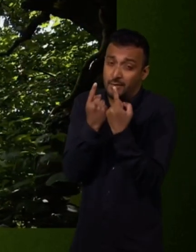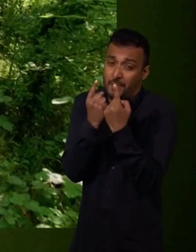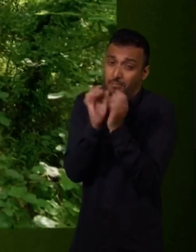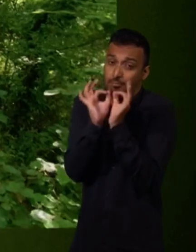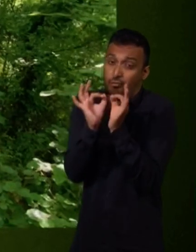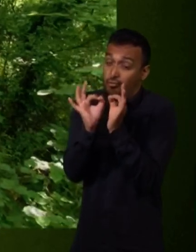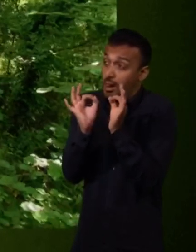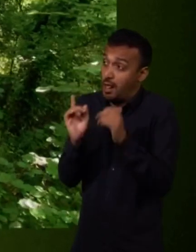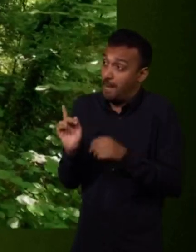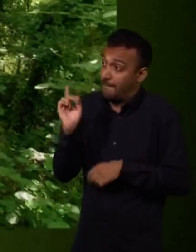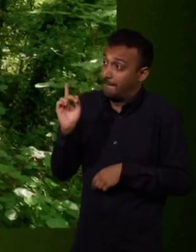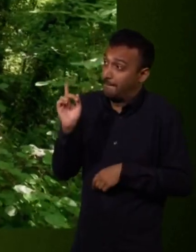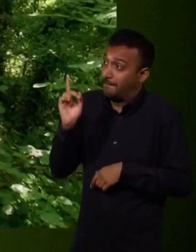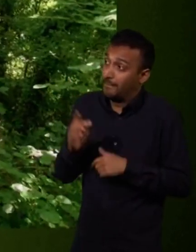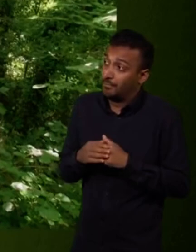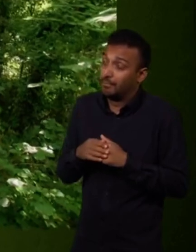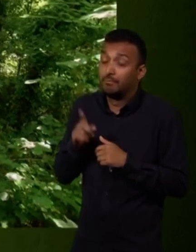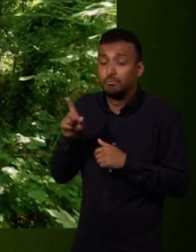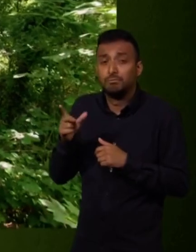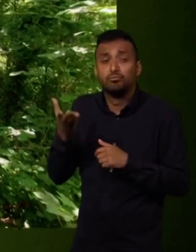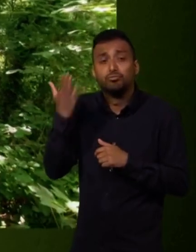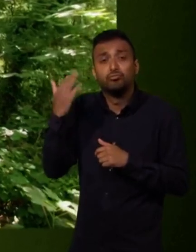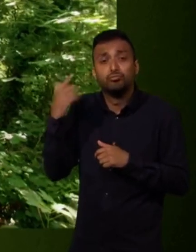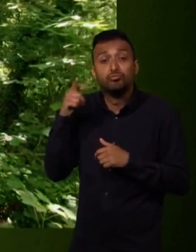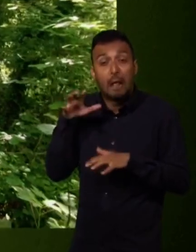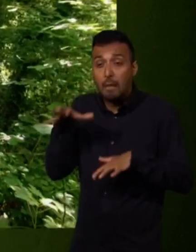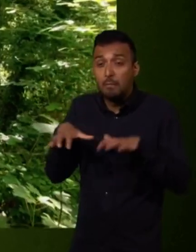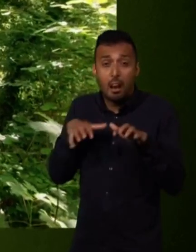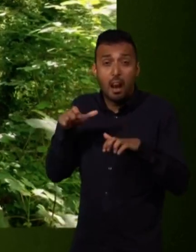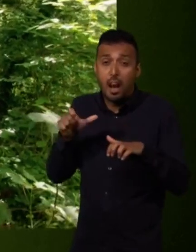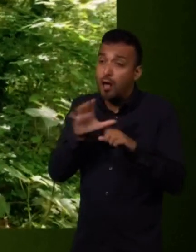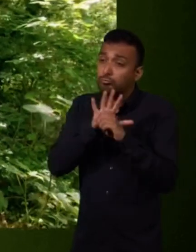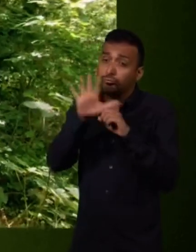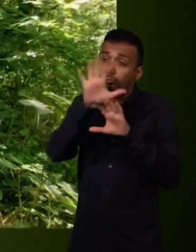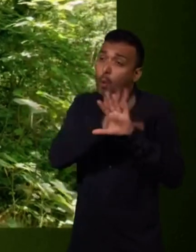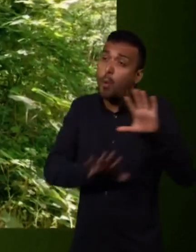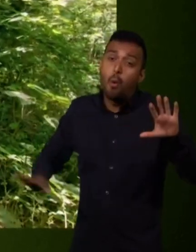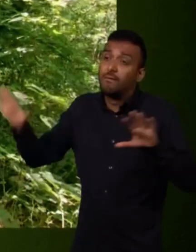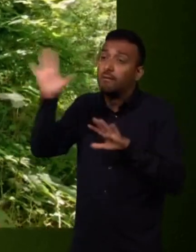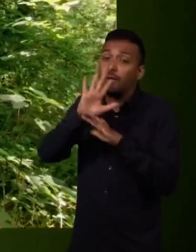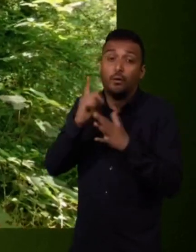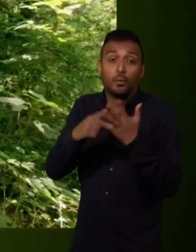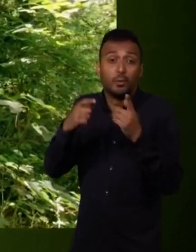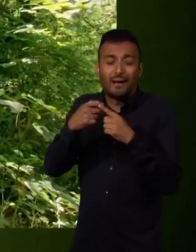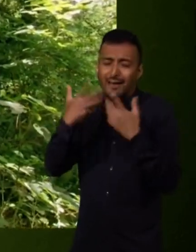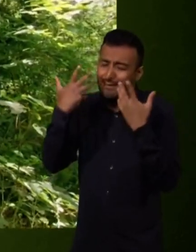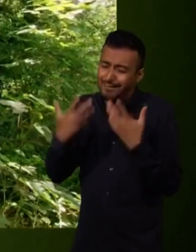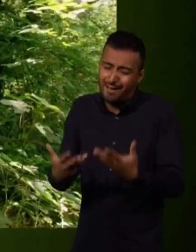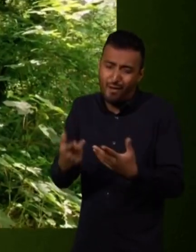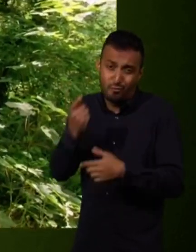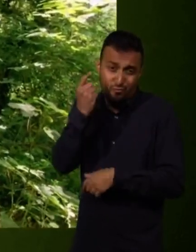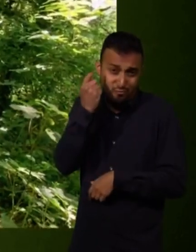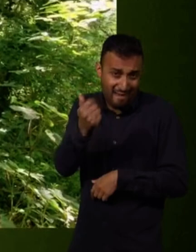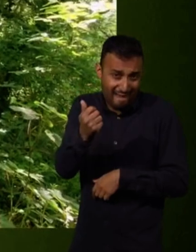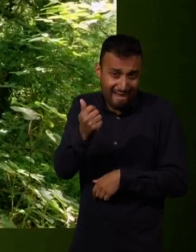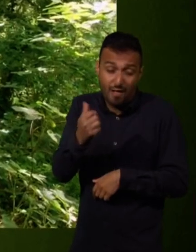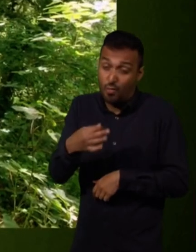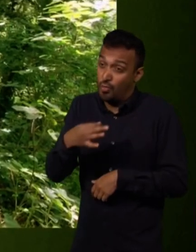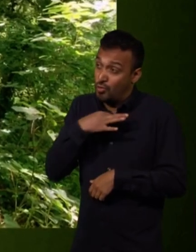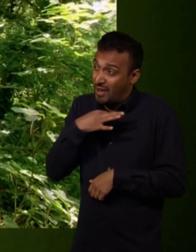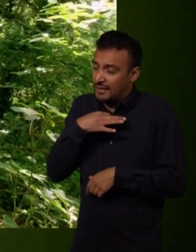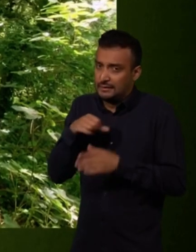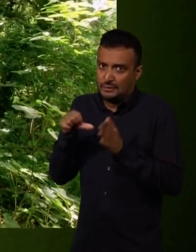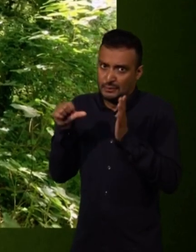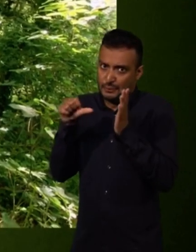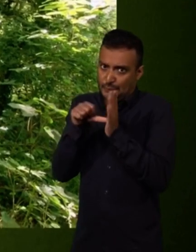These animals were once common and widespread throughout Britain, but now they are rare, threatened, and incredibly hard to see. I am, of